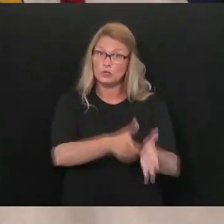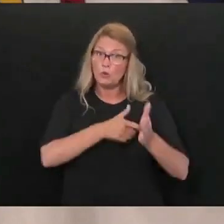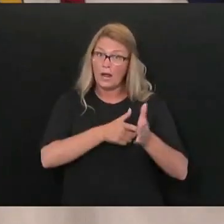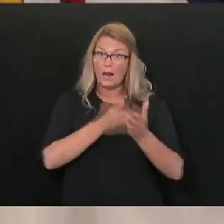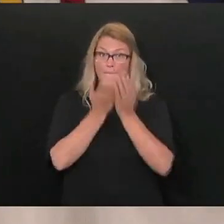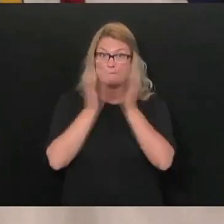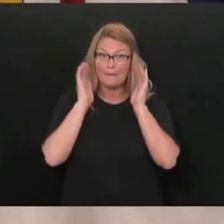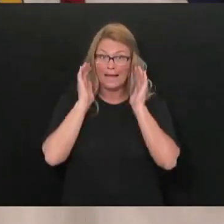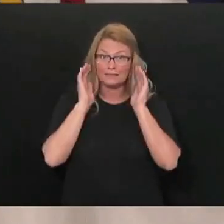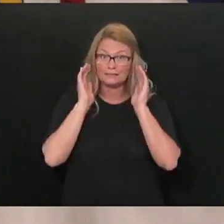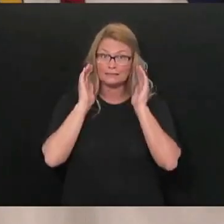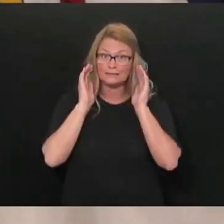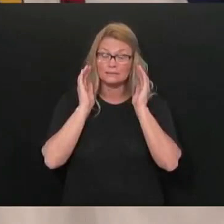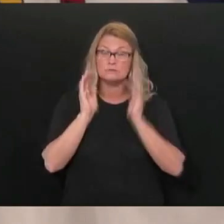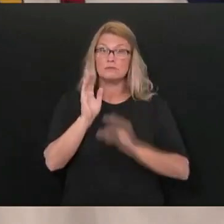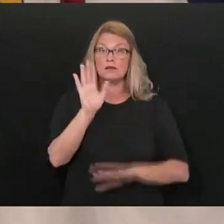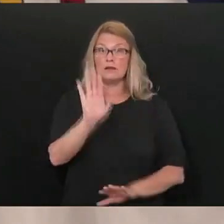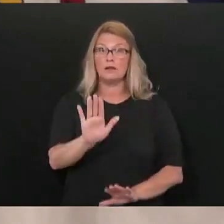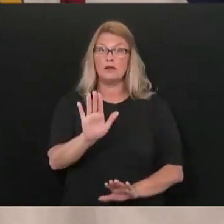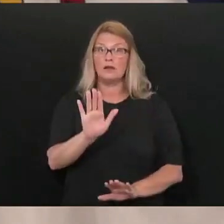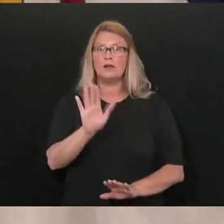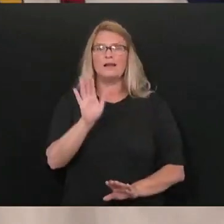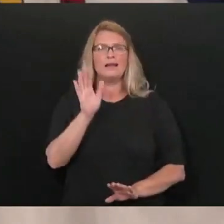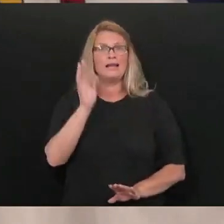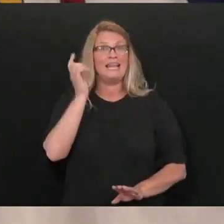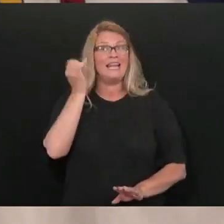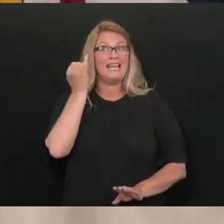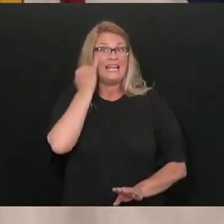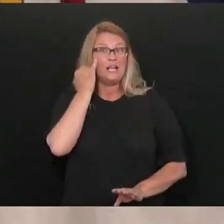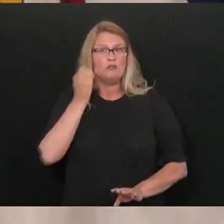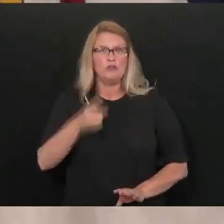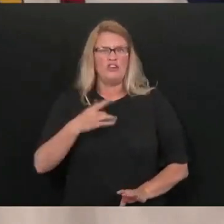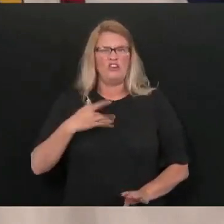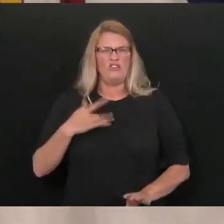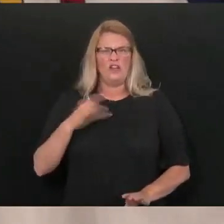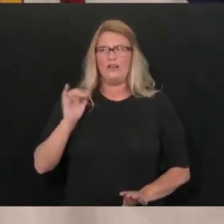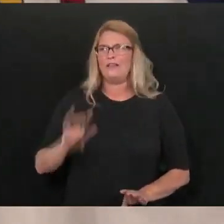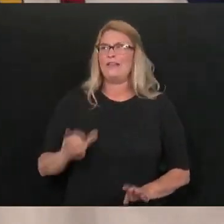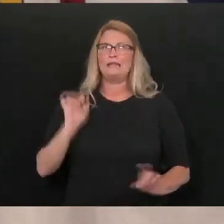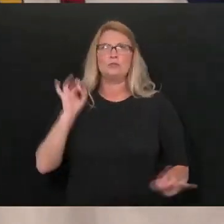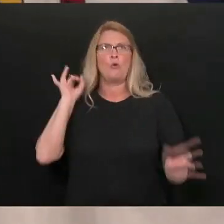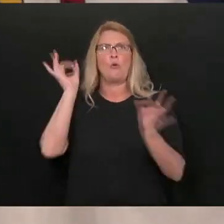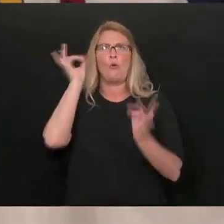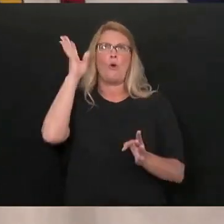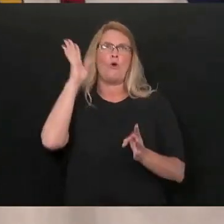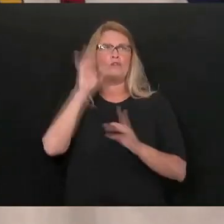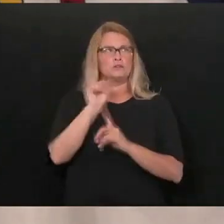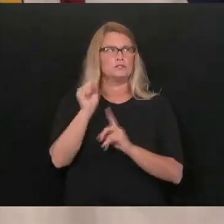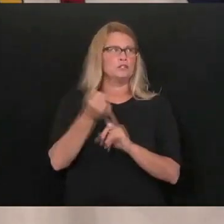If that is such a horrible, horrible inconvenience in your life,